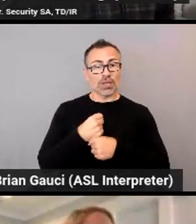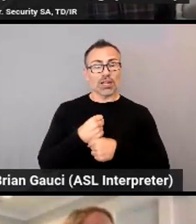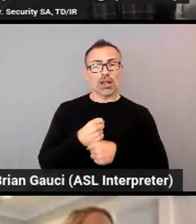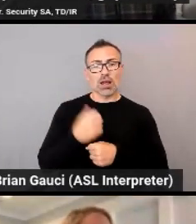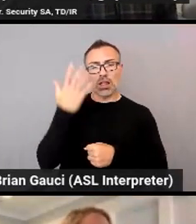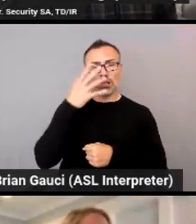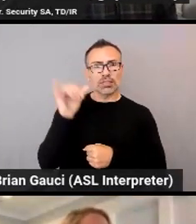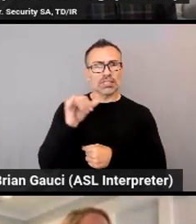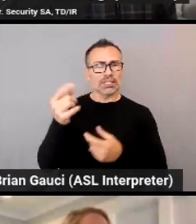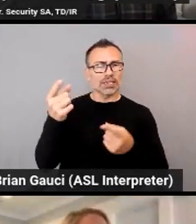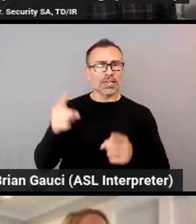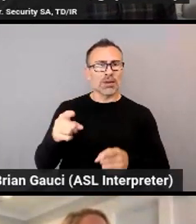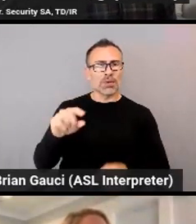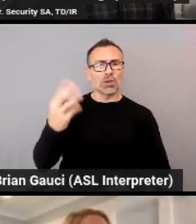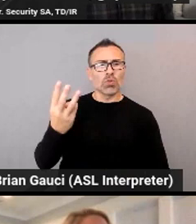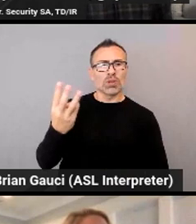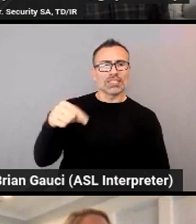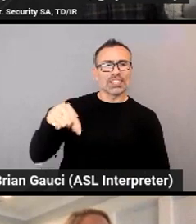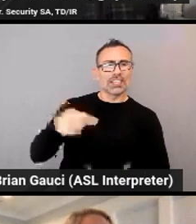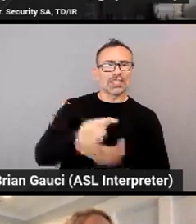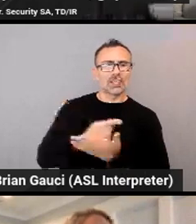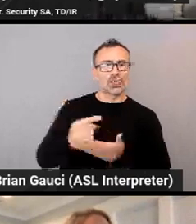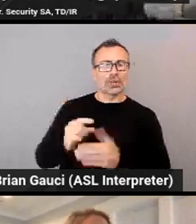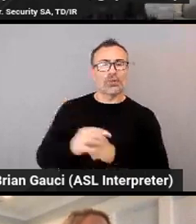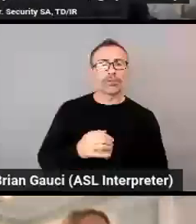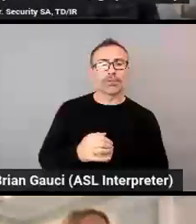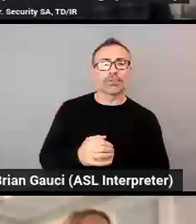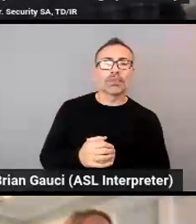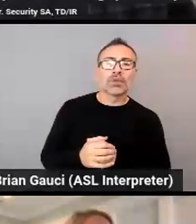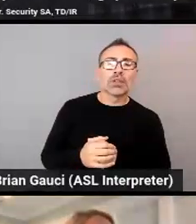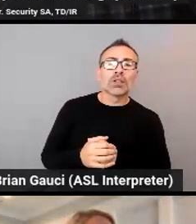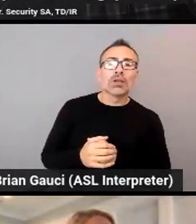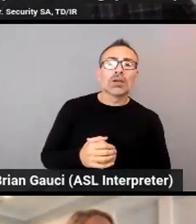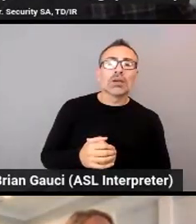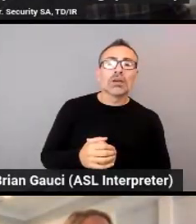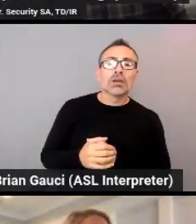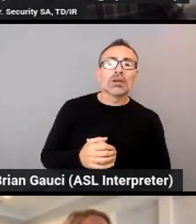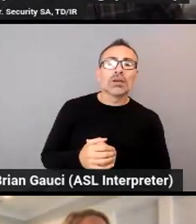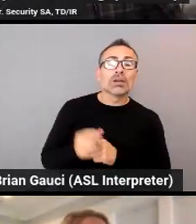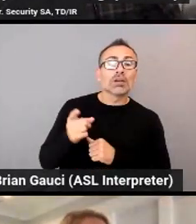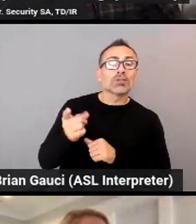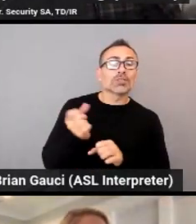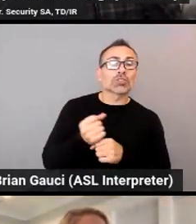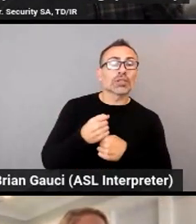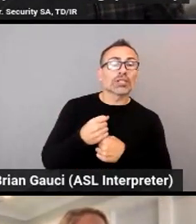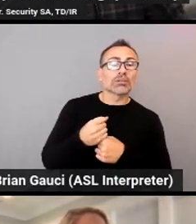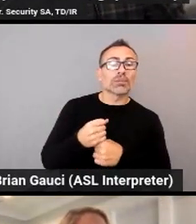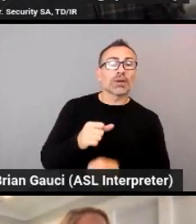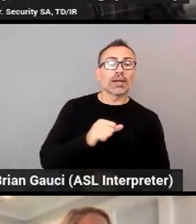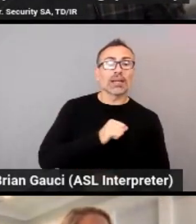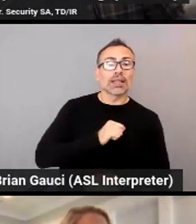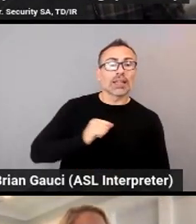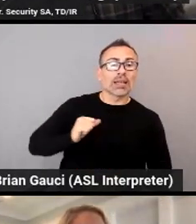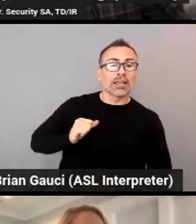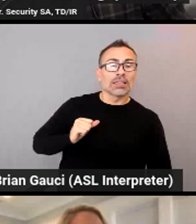on Wednesday this week. It was created by the admins, where it was